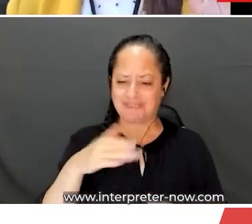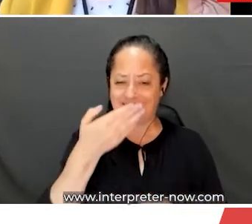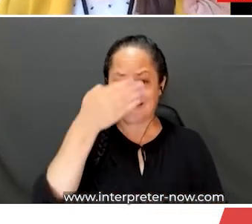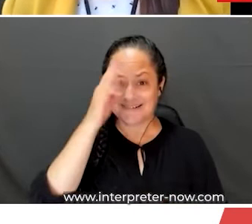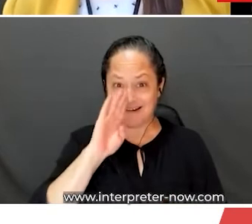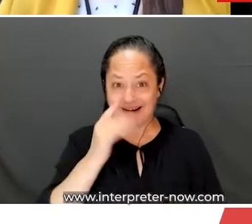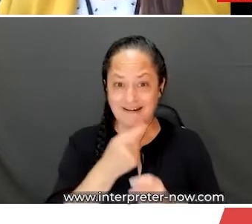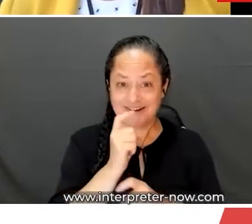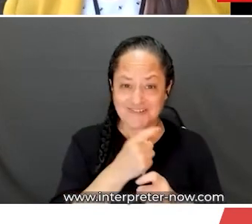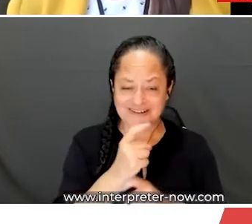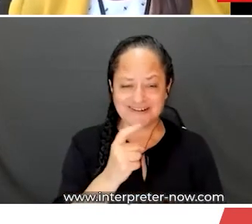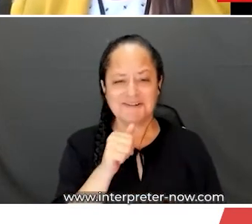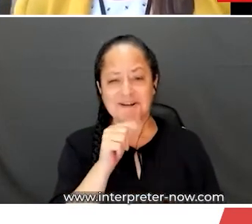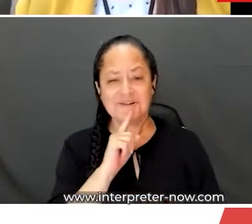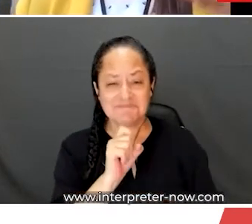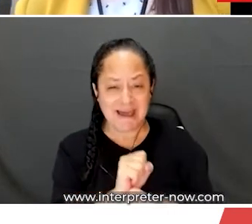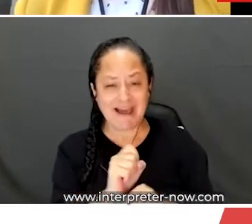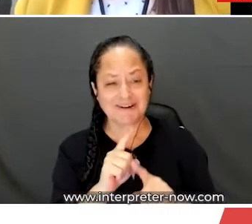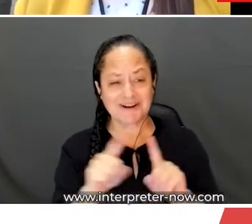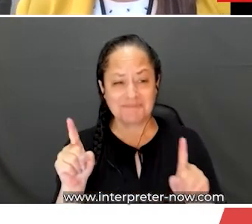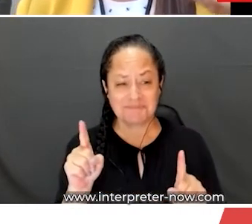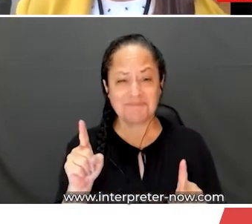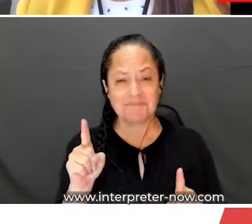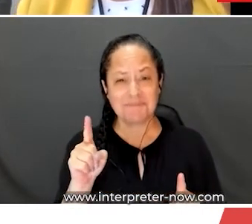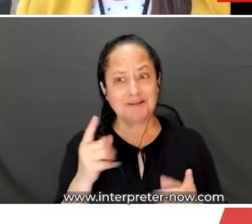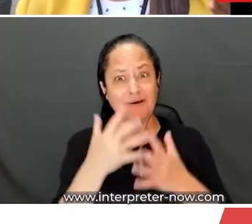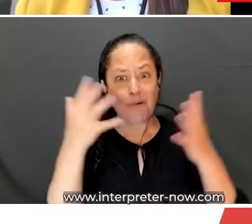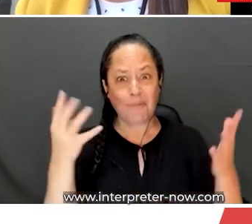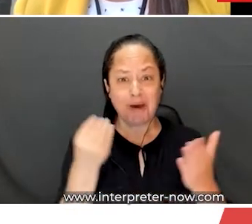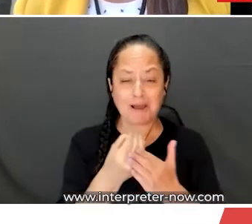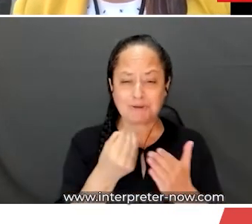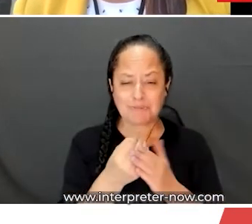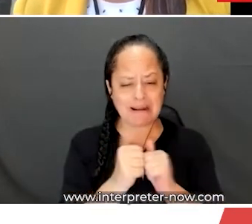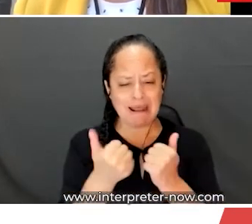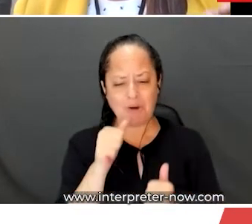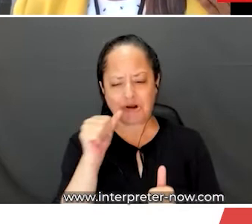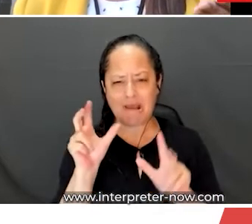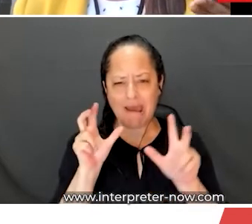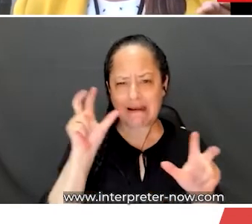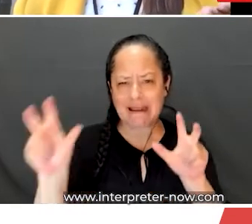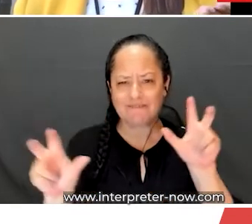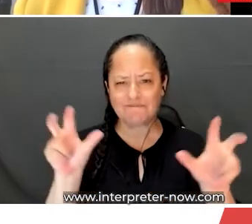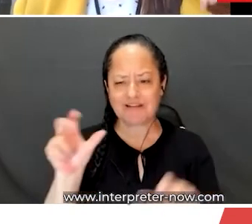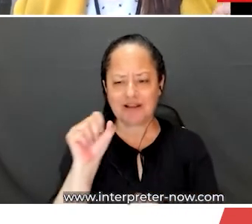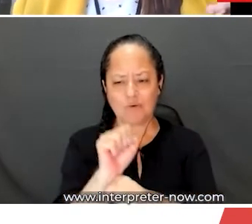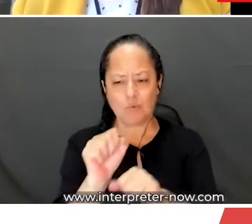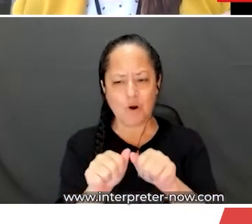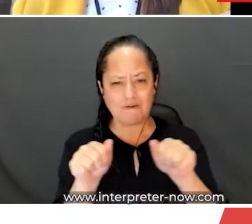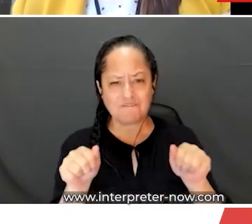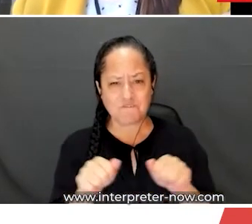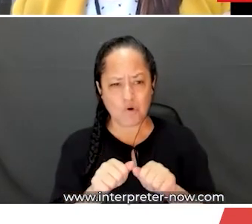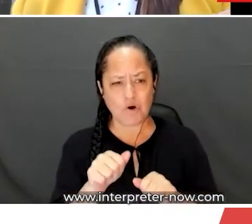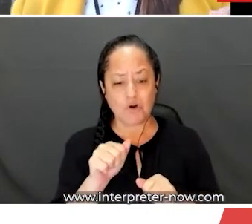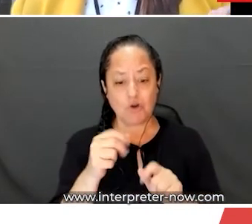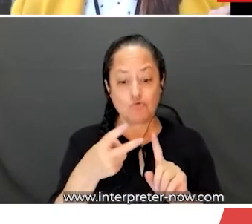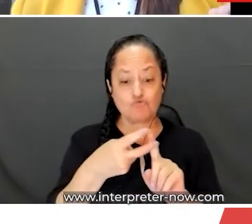Like, not legitimately, but you know what I mean? Like, they have so much money. Like, how are you not investing in this workforce? Because when you think about